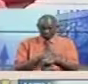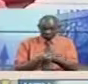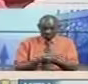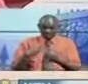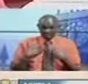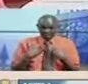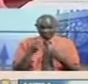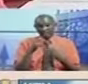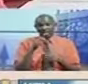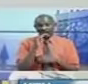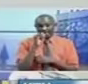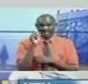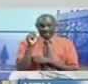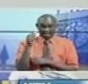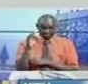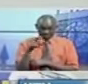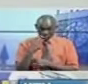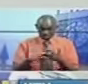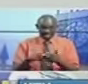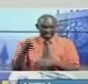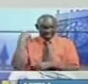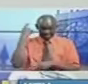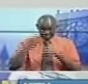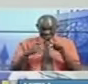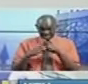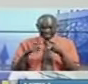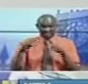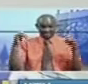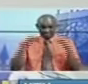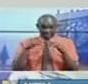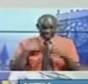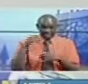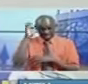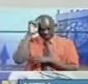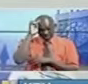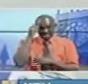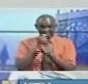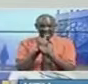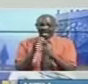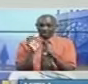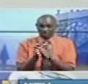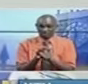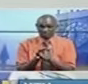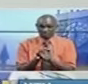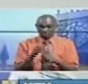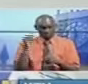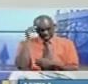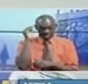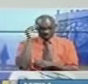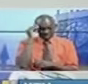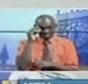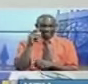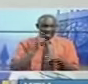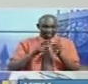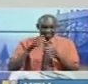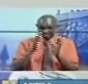of IAAF. Last year, the seminar in Eldoret did a lot to educate the athletes on so